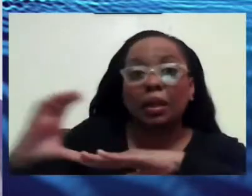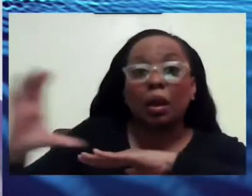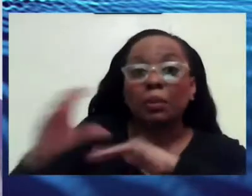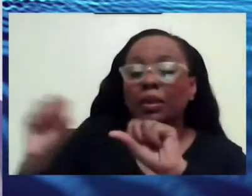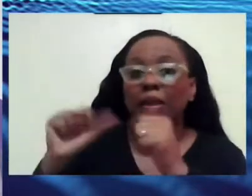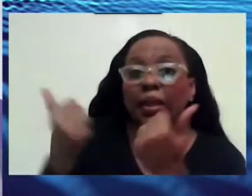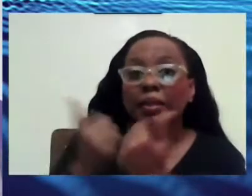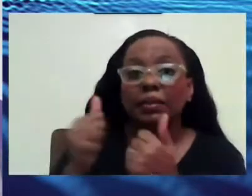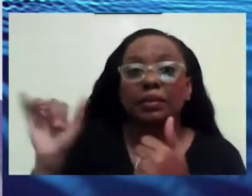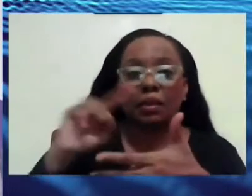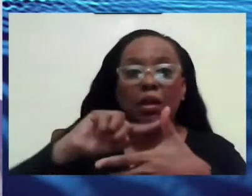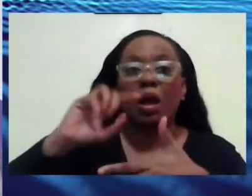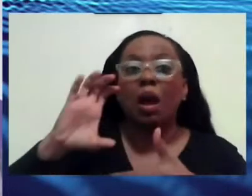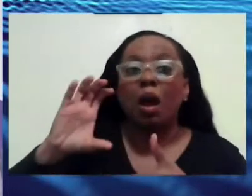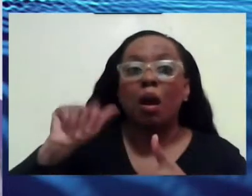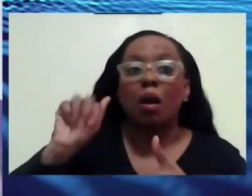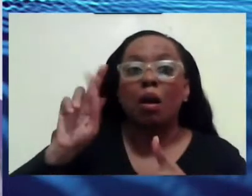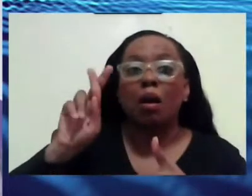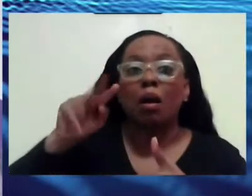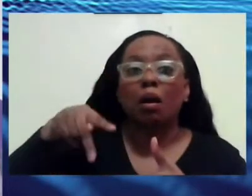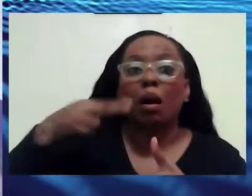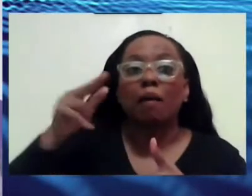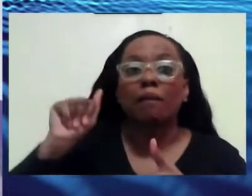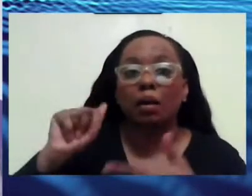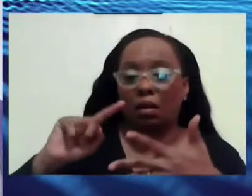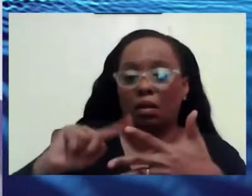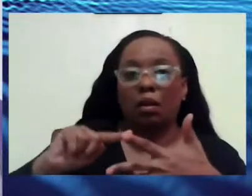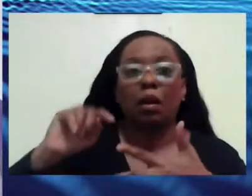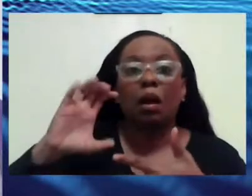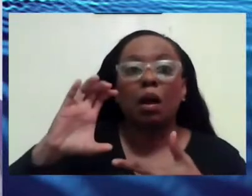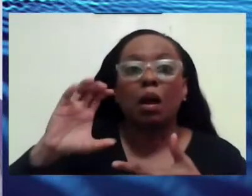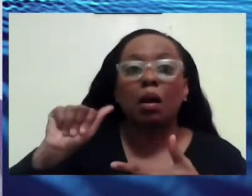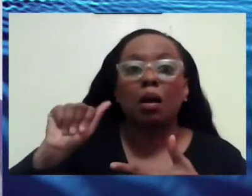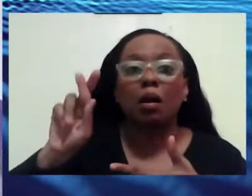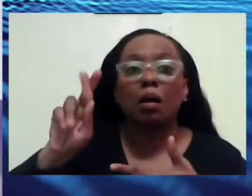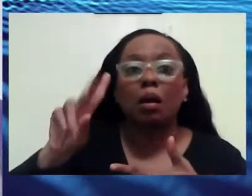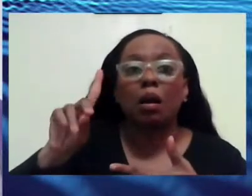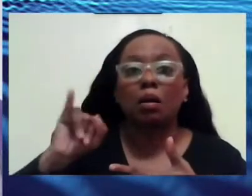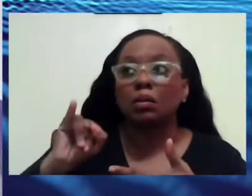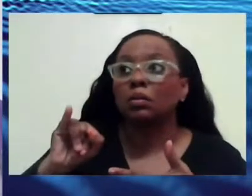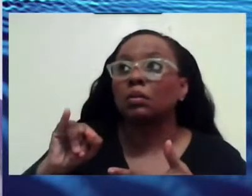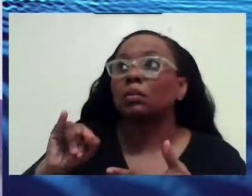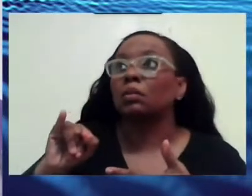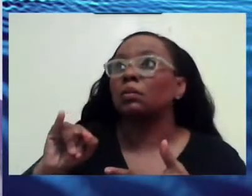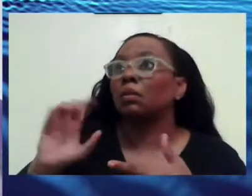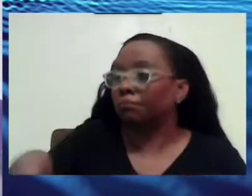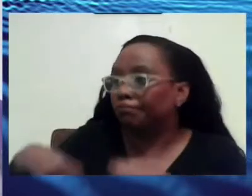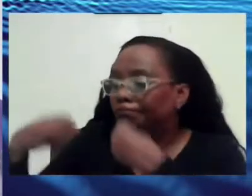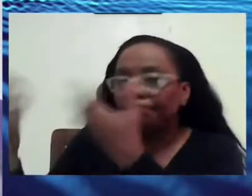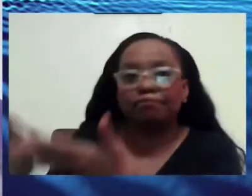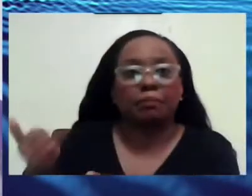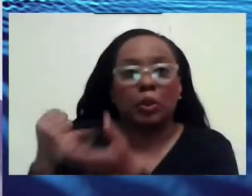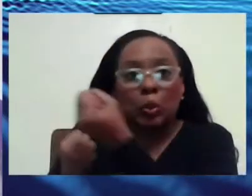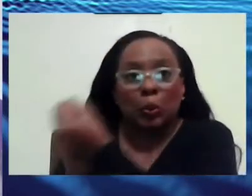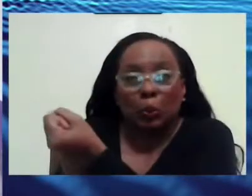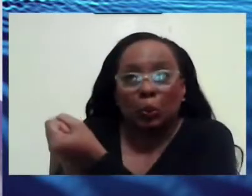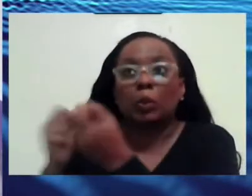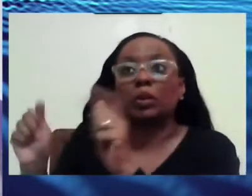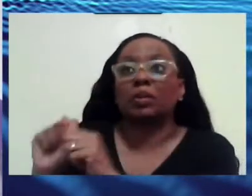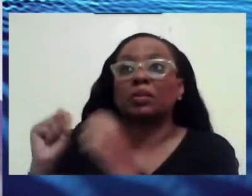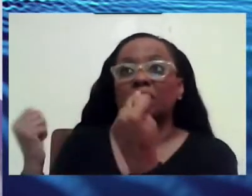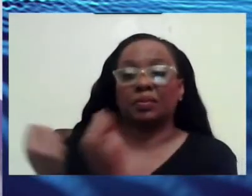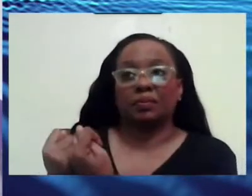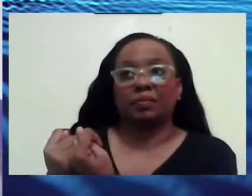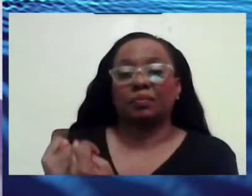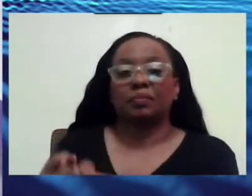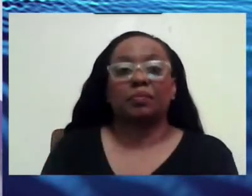including CARFA and CARDI, who readily agreed to provide persons to support these teams, as